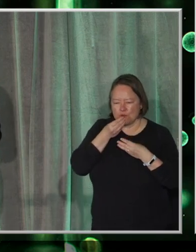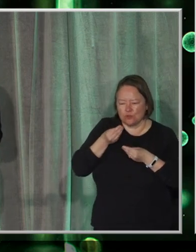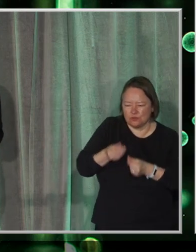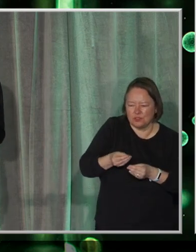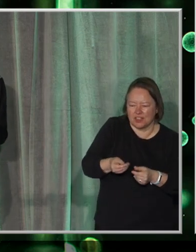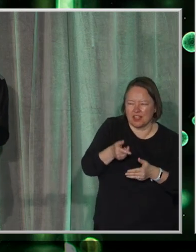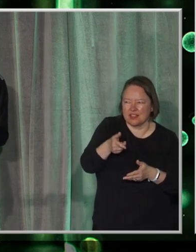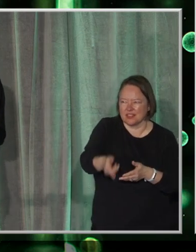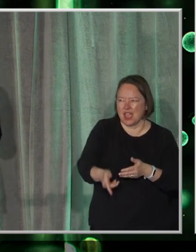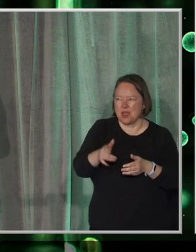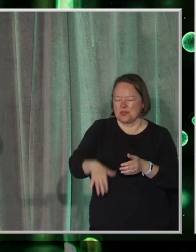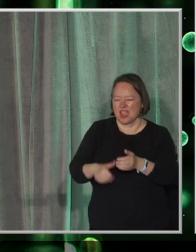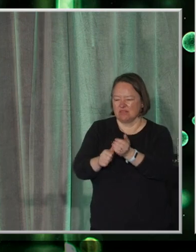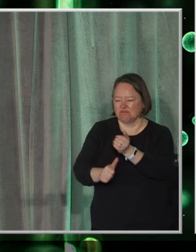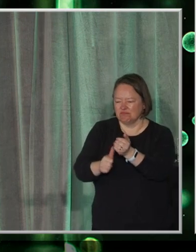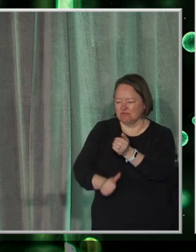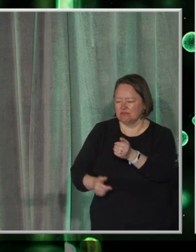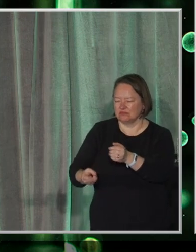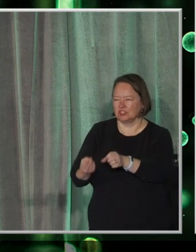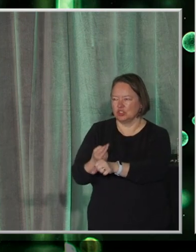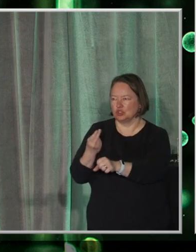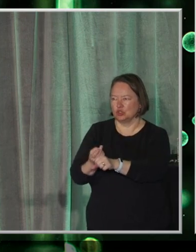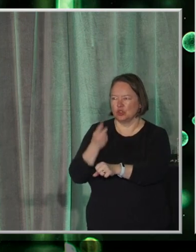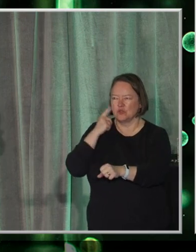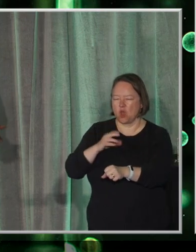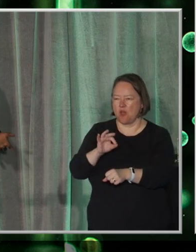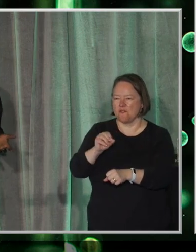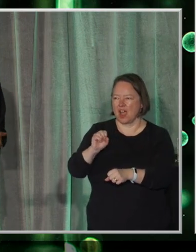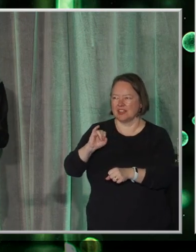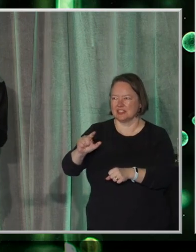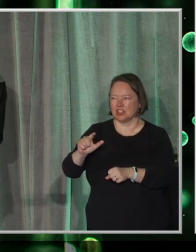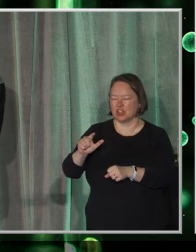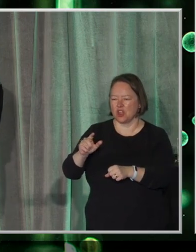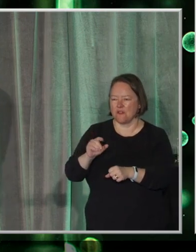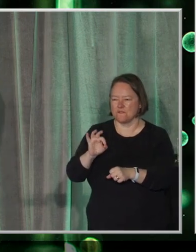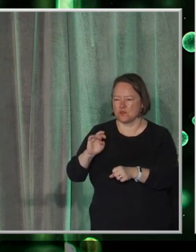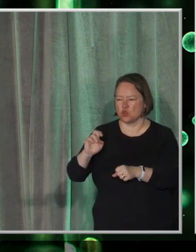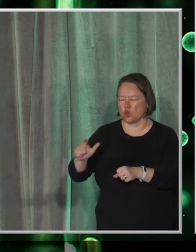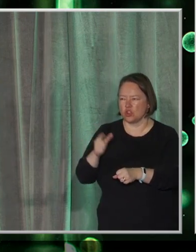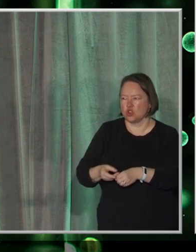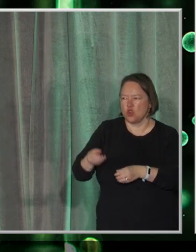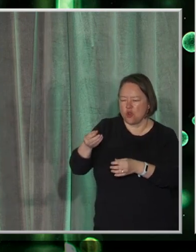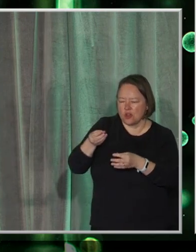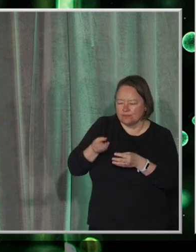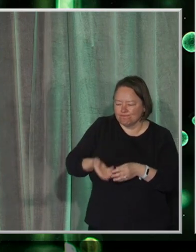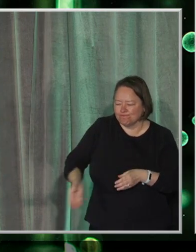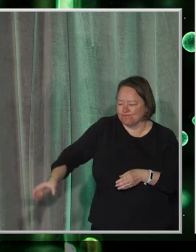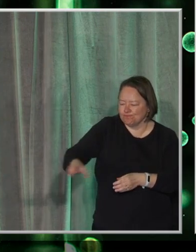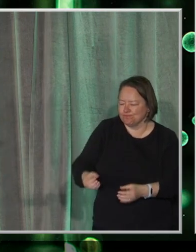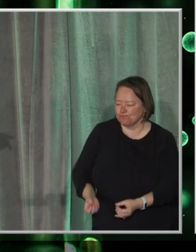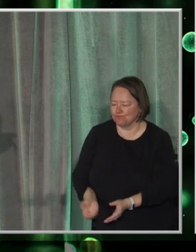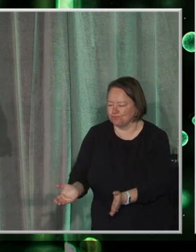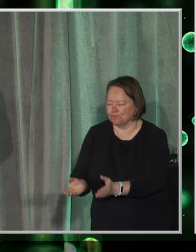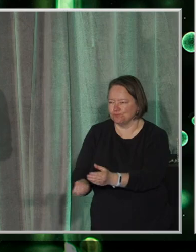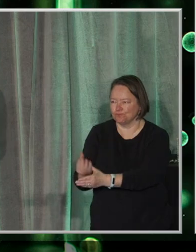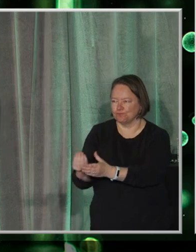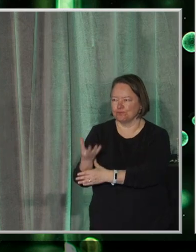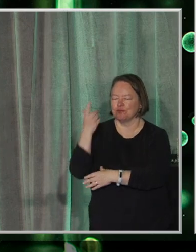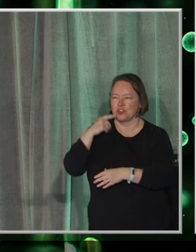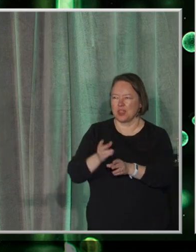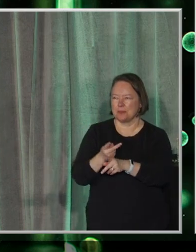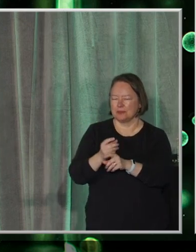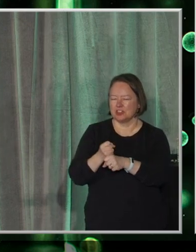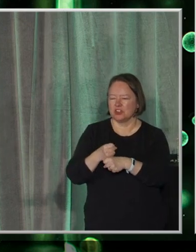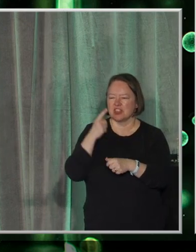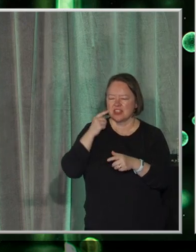manure output. That manure output goes back to the alfalfa fields to fertilize them, and the cassava fields to give back our raw materials. And even the packaging